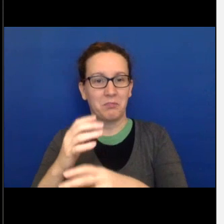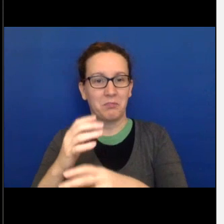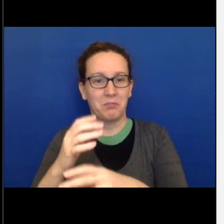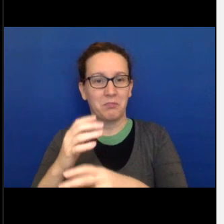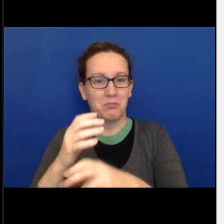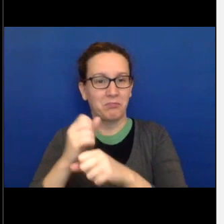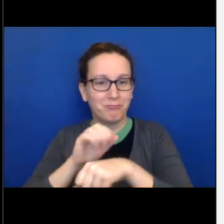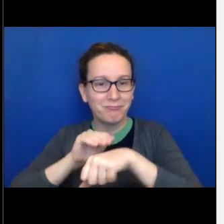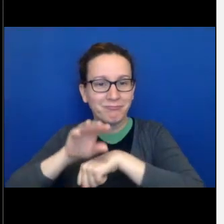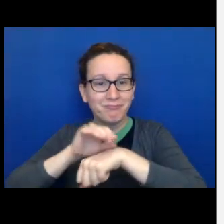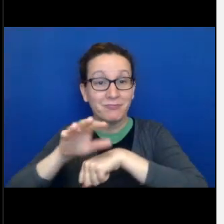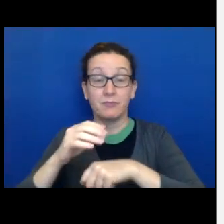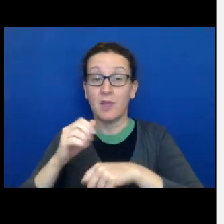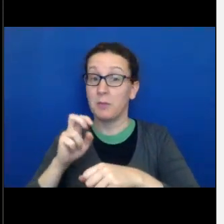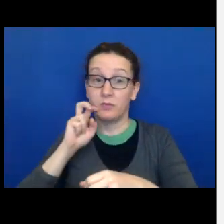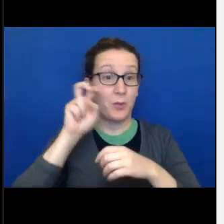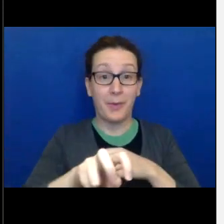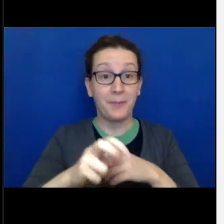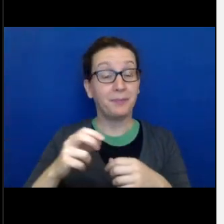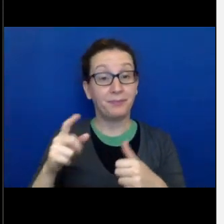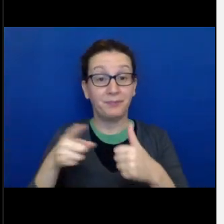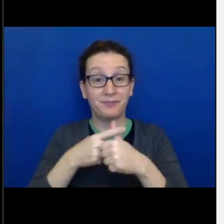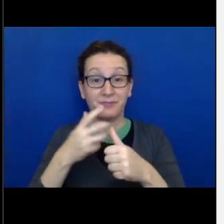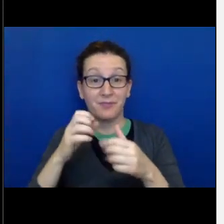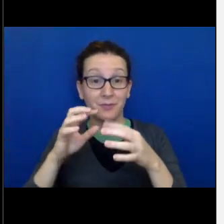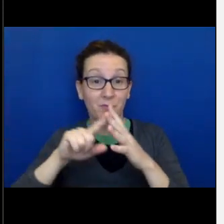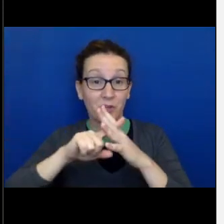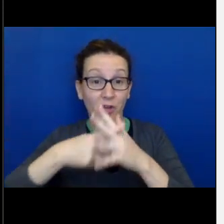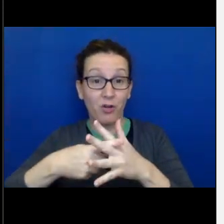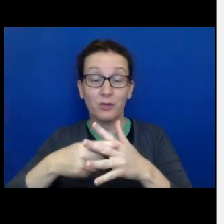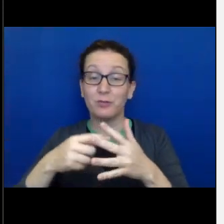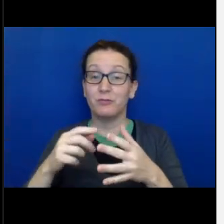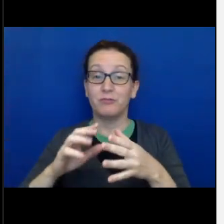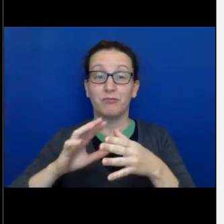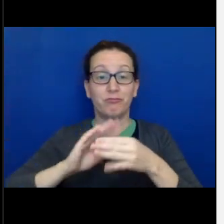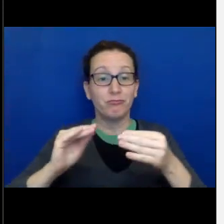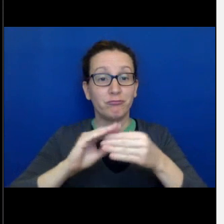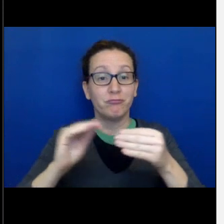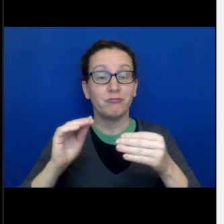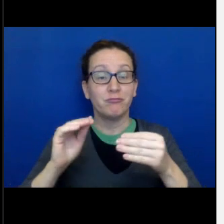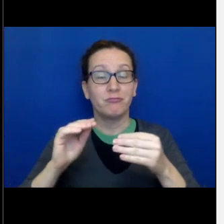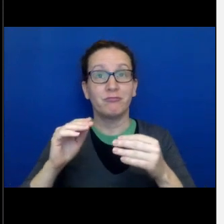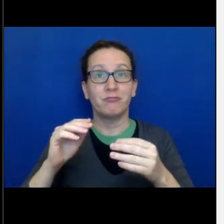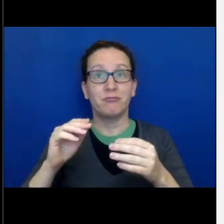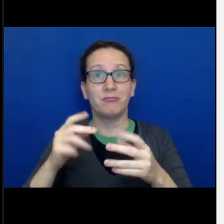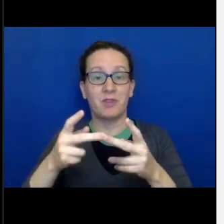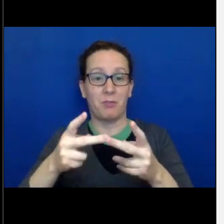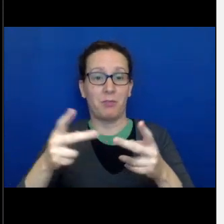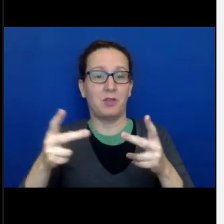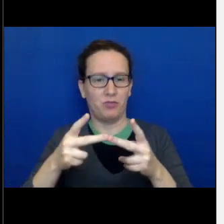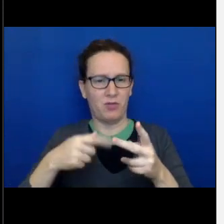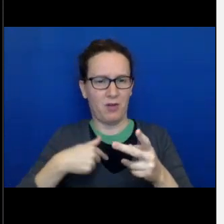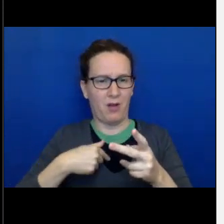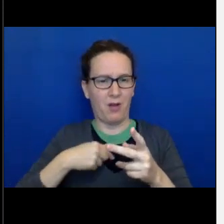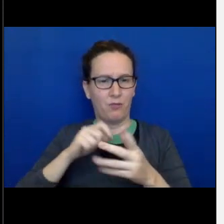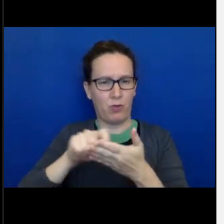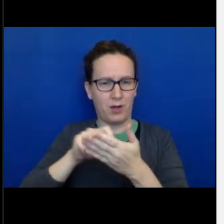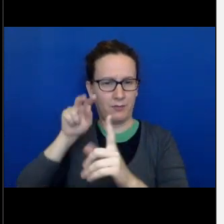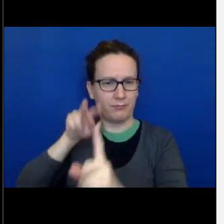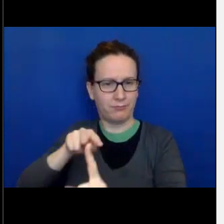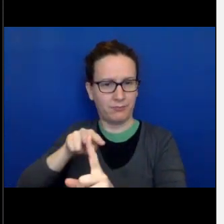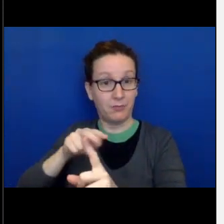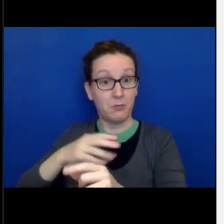going to jump right in. So first, I want to start off by talking about the position from which I'm writing, because my